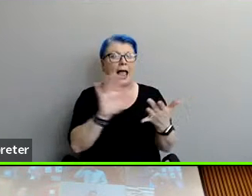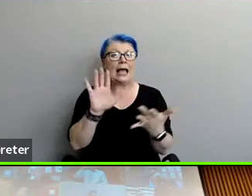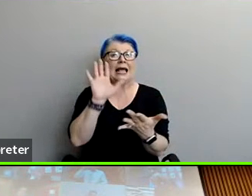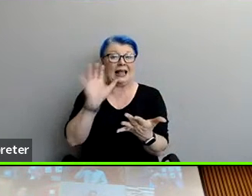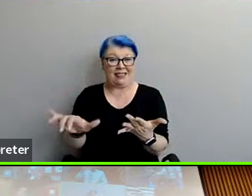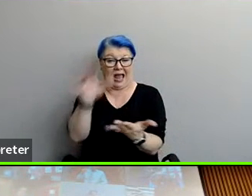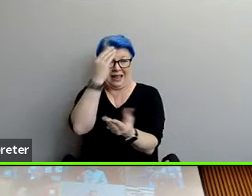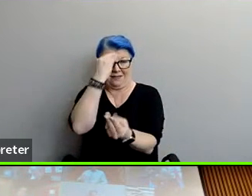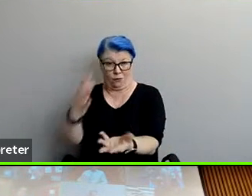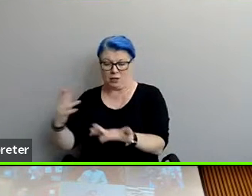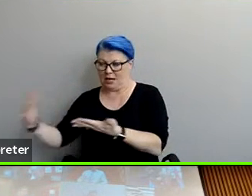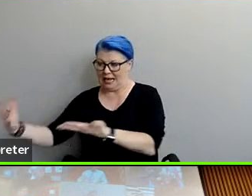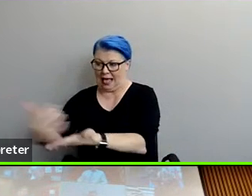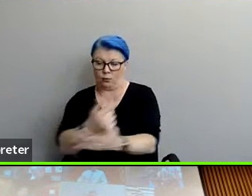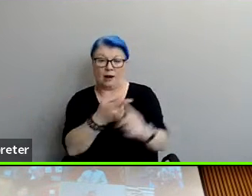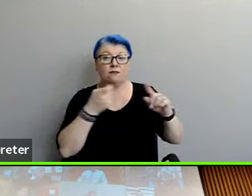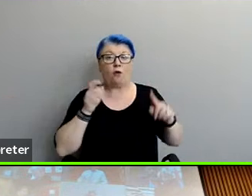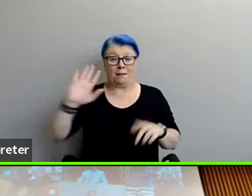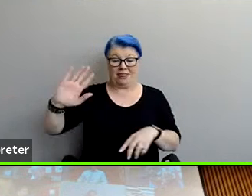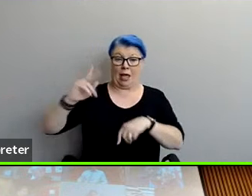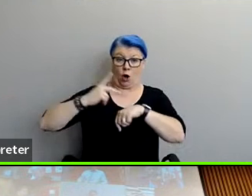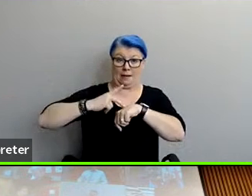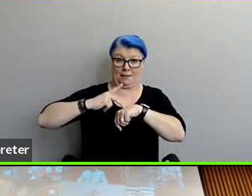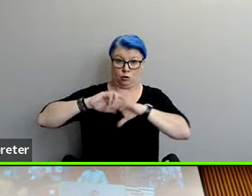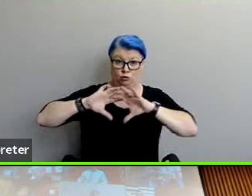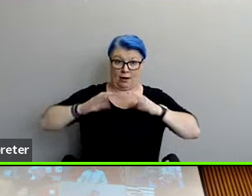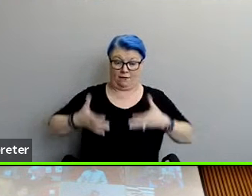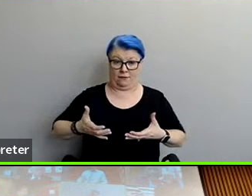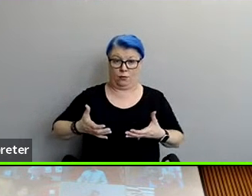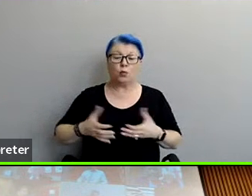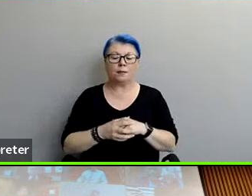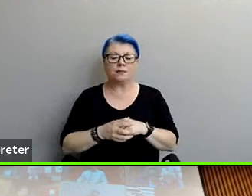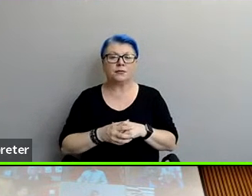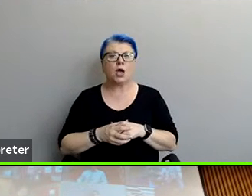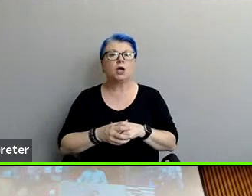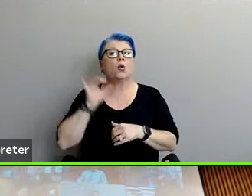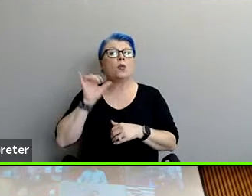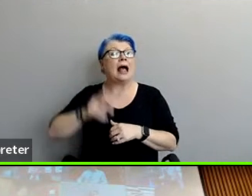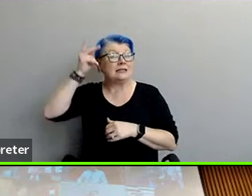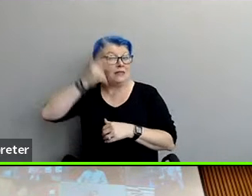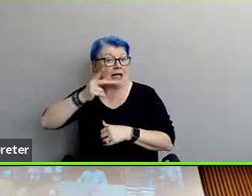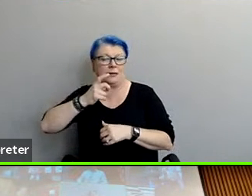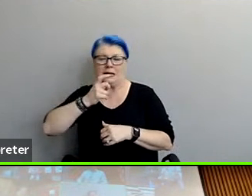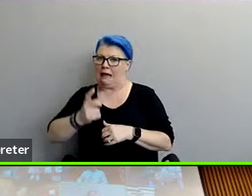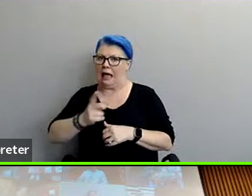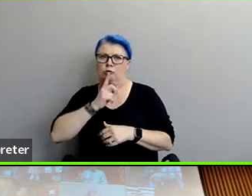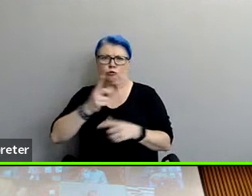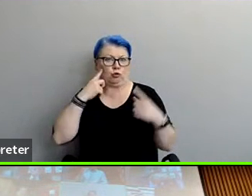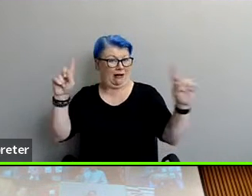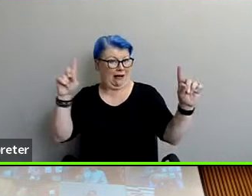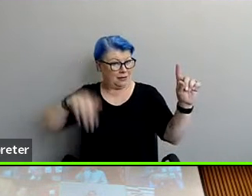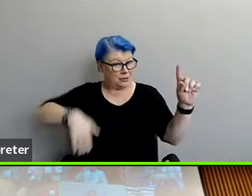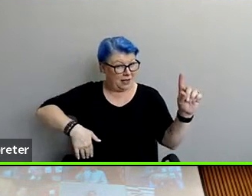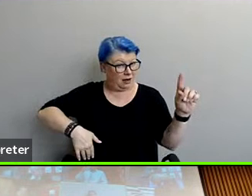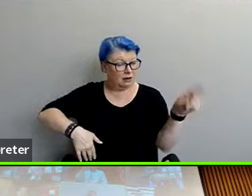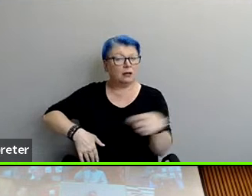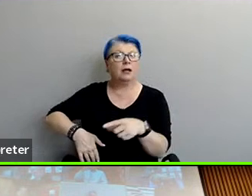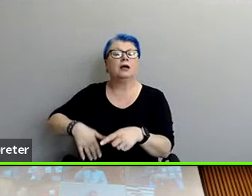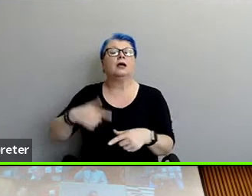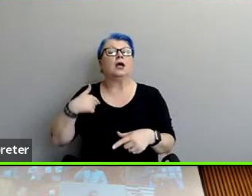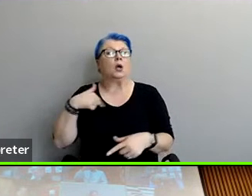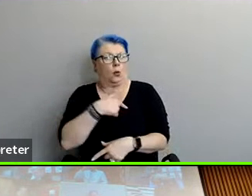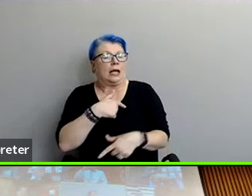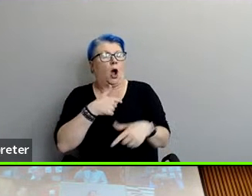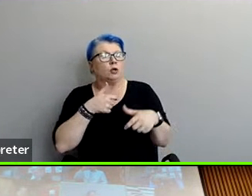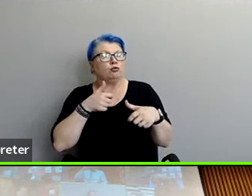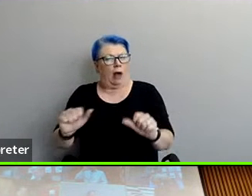administrators. So it's a philosophy at this point and not something that we've actually accomplished. It's a philosophy. Well, what we're trying to do is look at